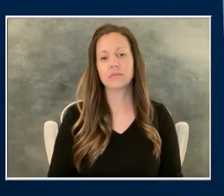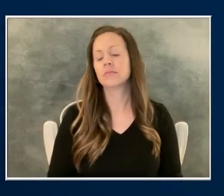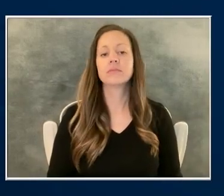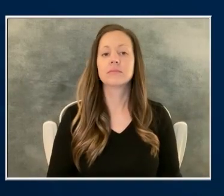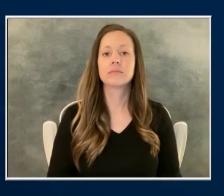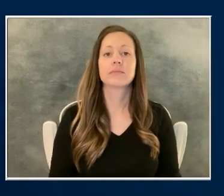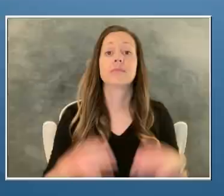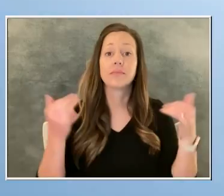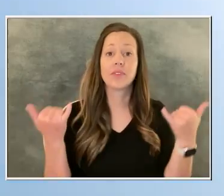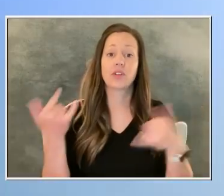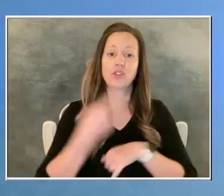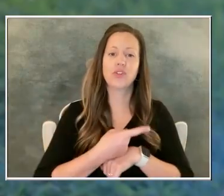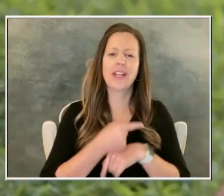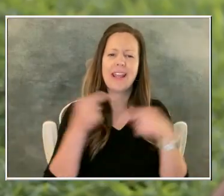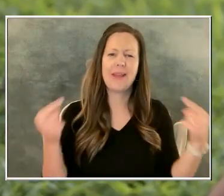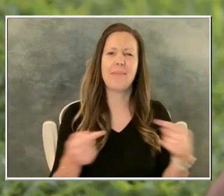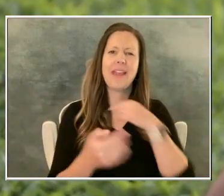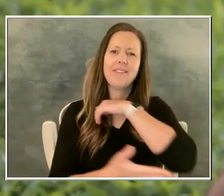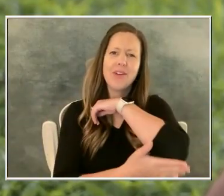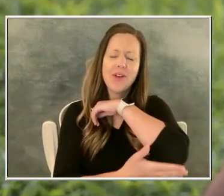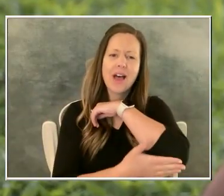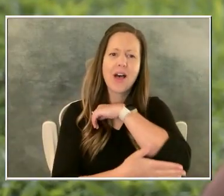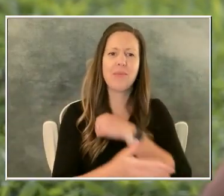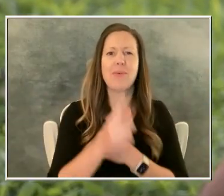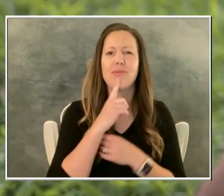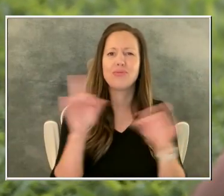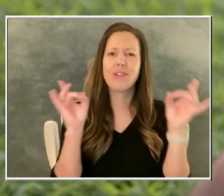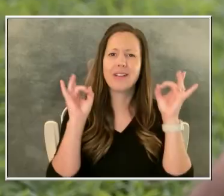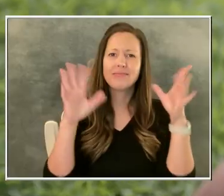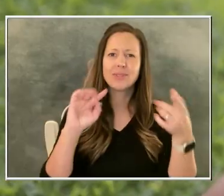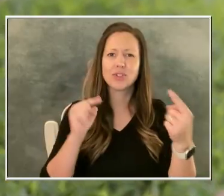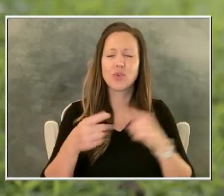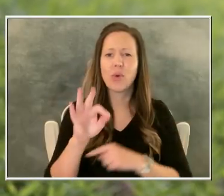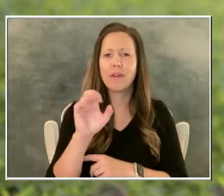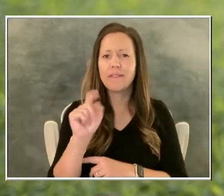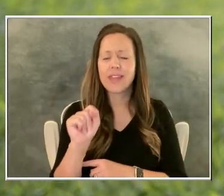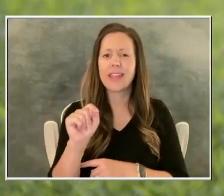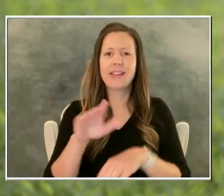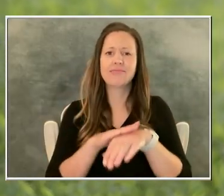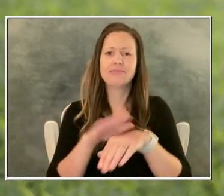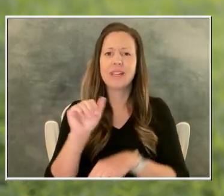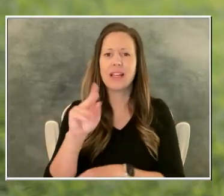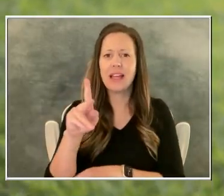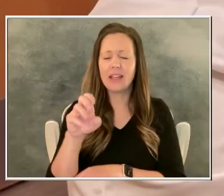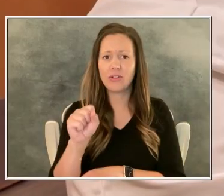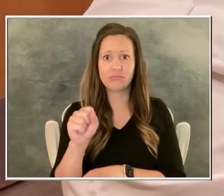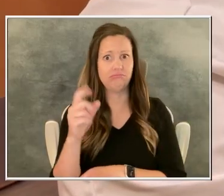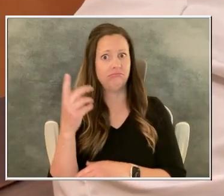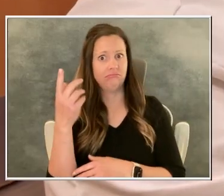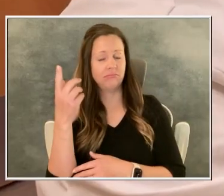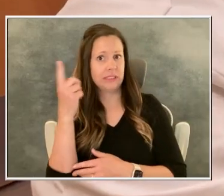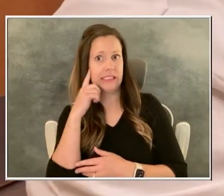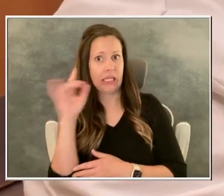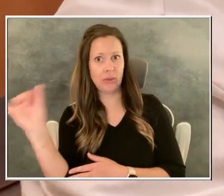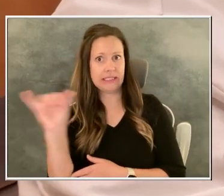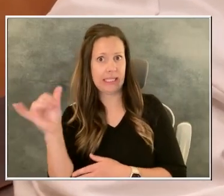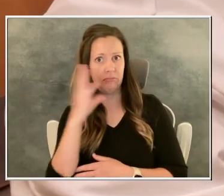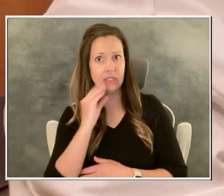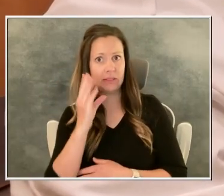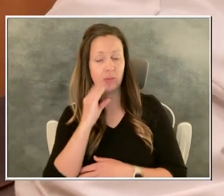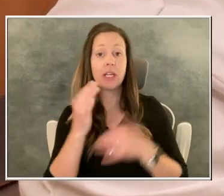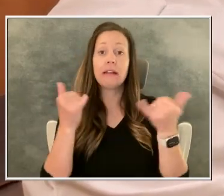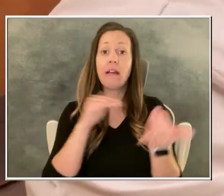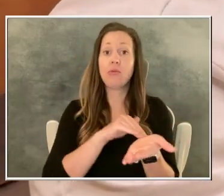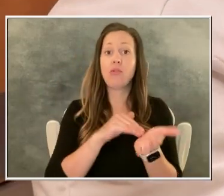Coming up today, painful elbows, crippling sore feet and ankles. Sound familiar? Now doctors have a new tool to help make